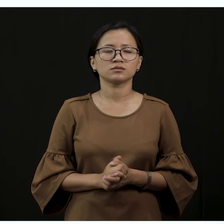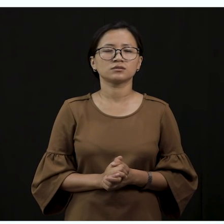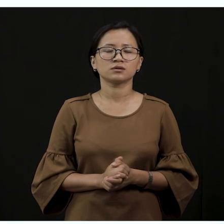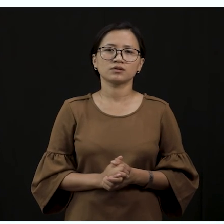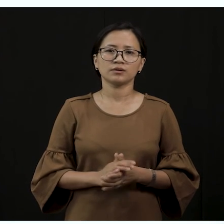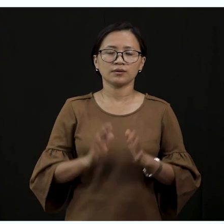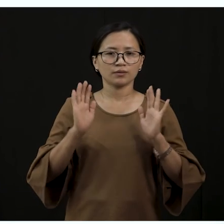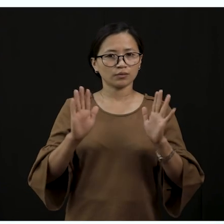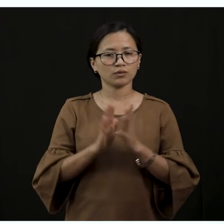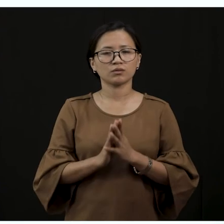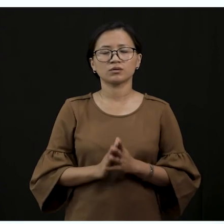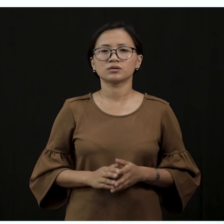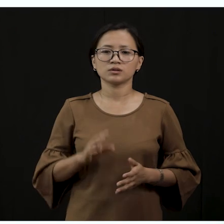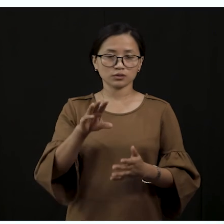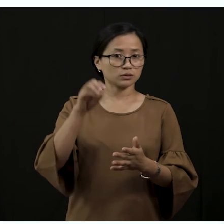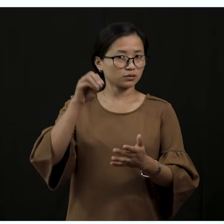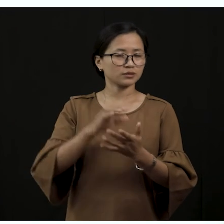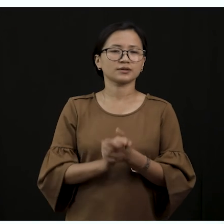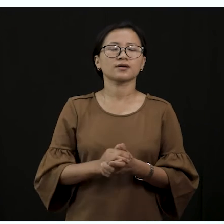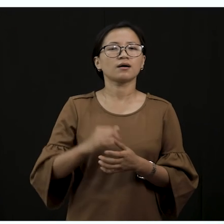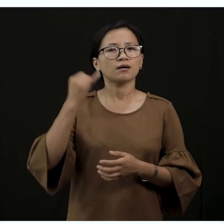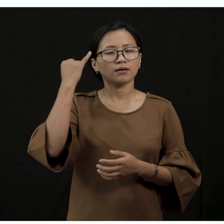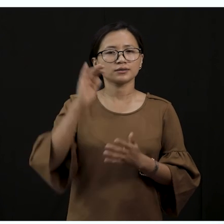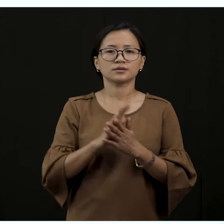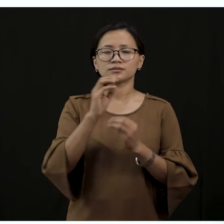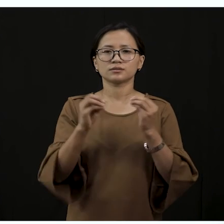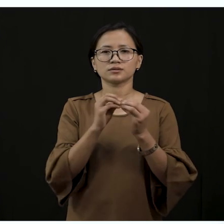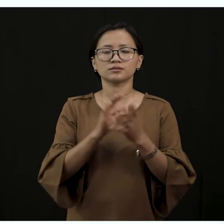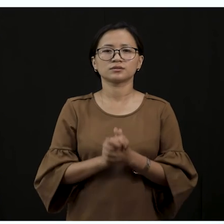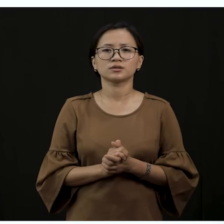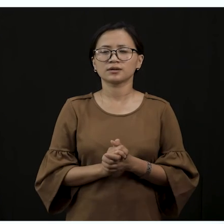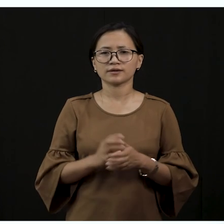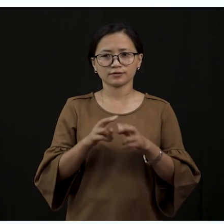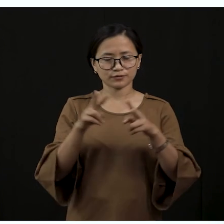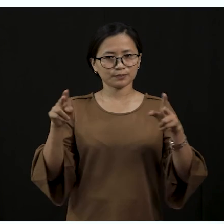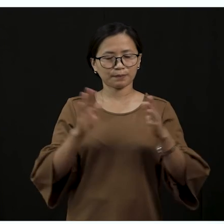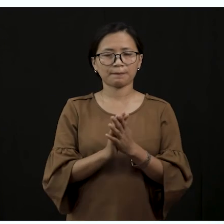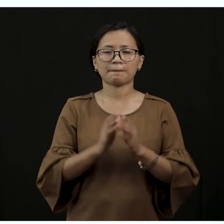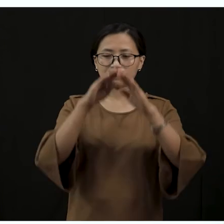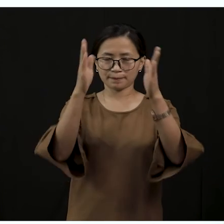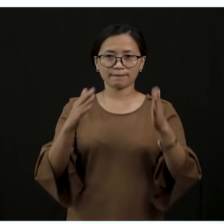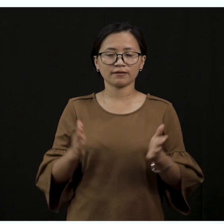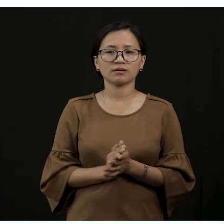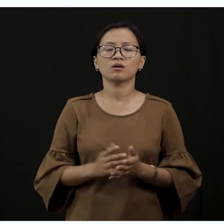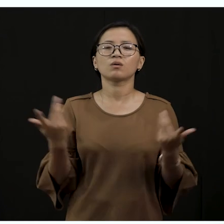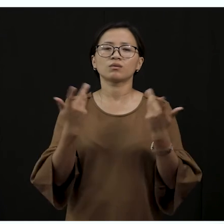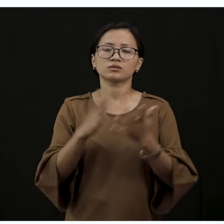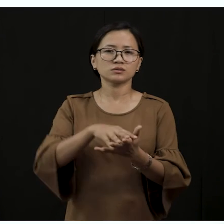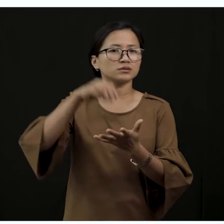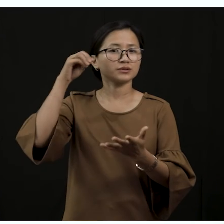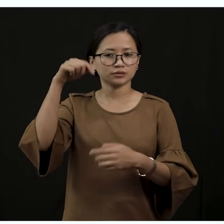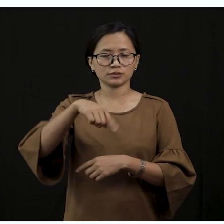I hope you all got an idea about these 2D shapes, right? What we learned